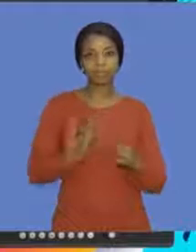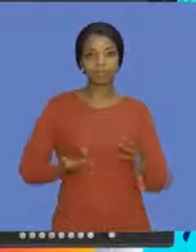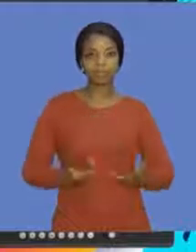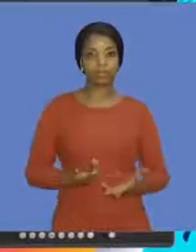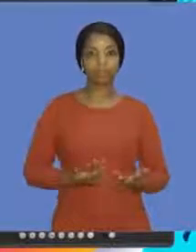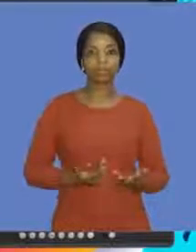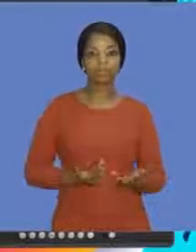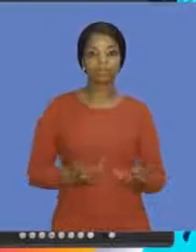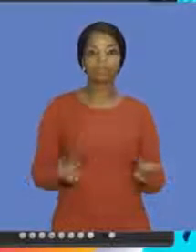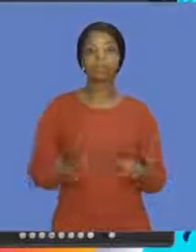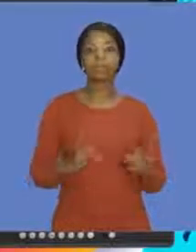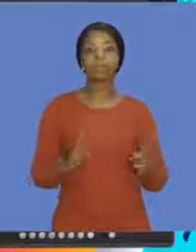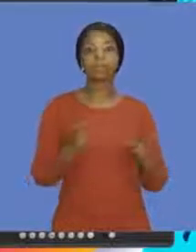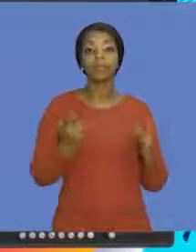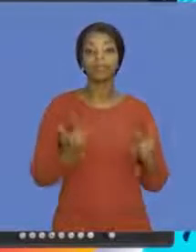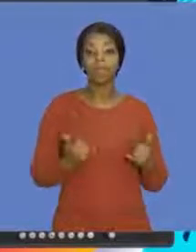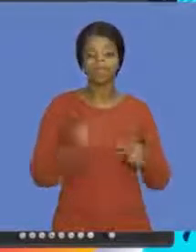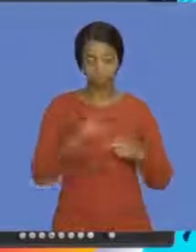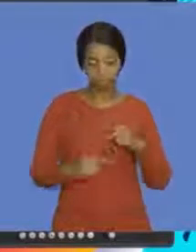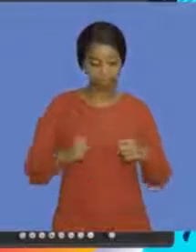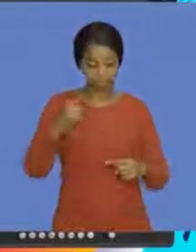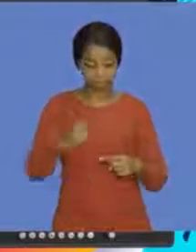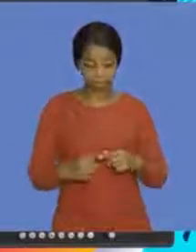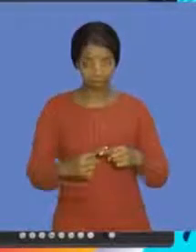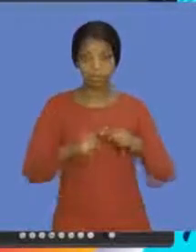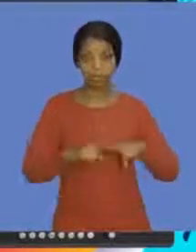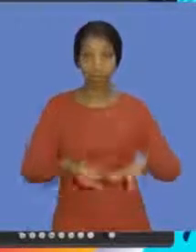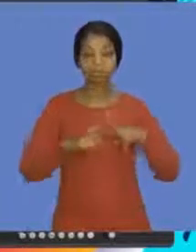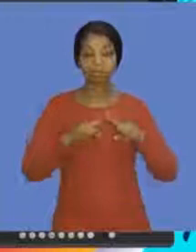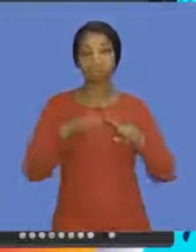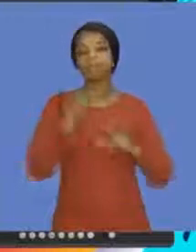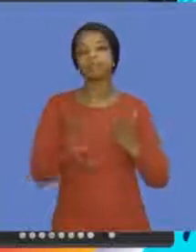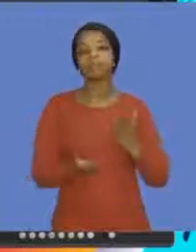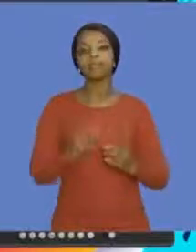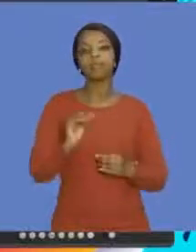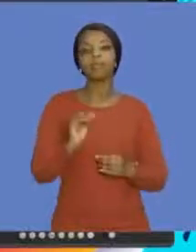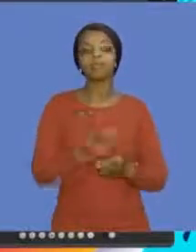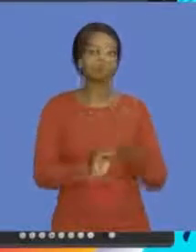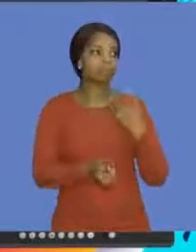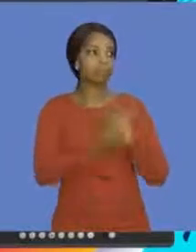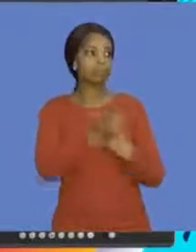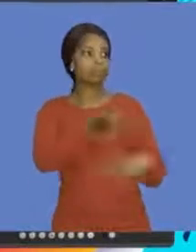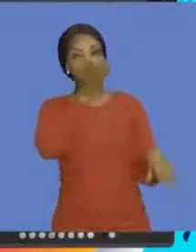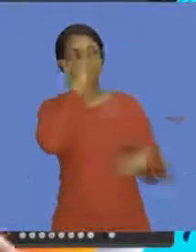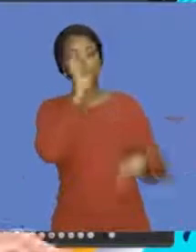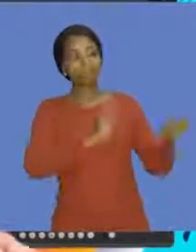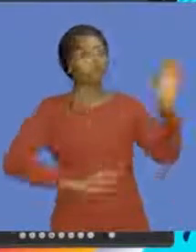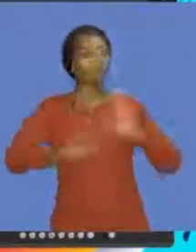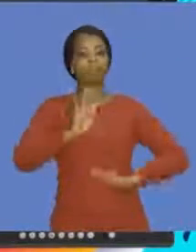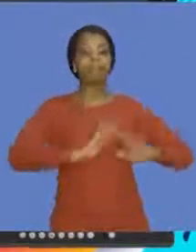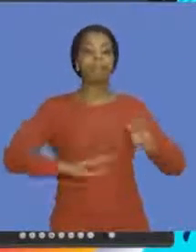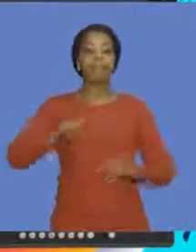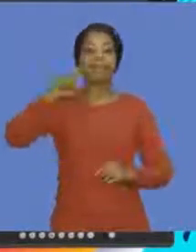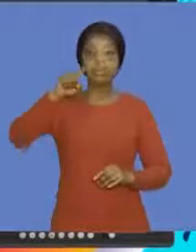with cycles that we are dealing with. And the cycles will be if there is an impact of a certain disease that we maybe need